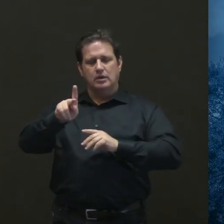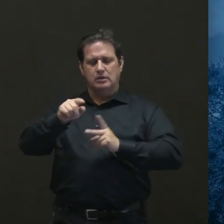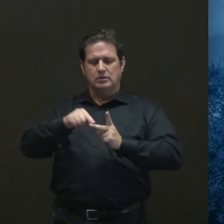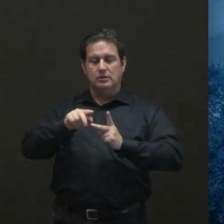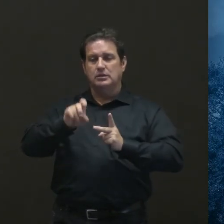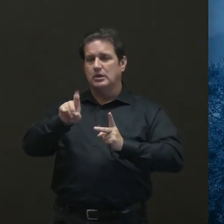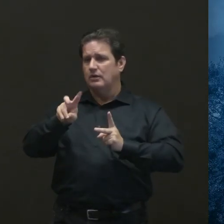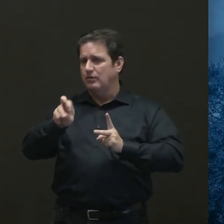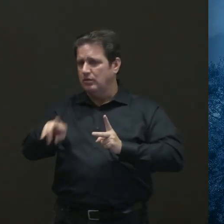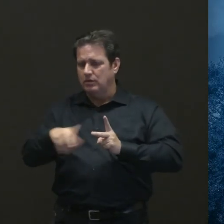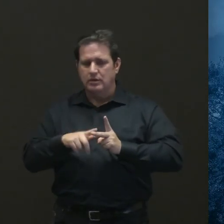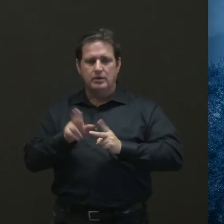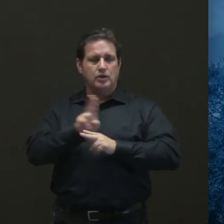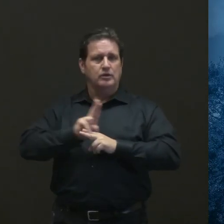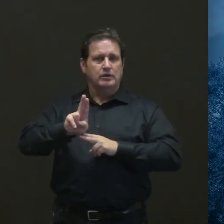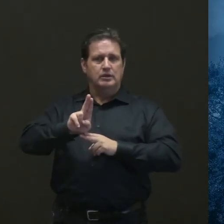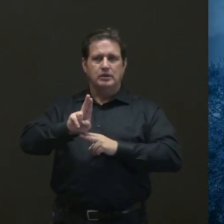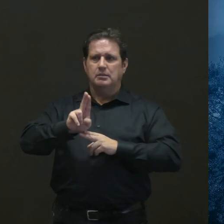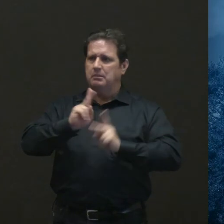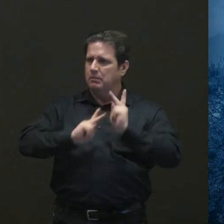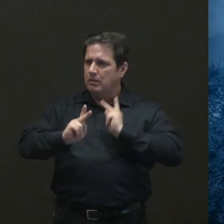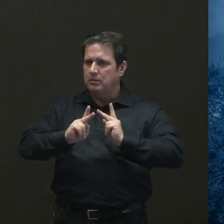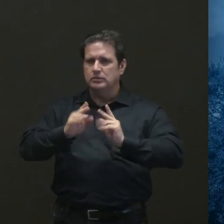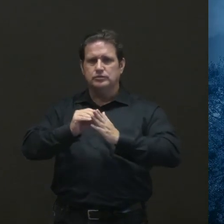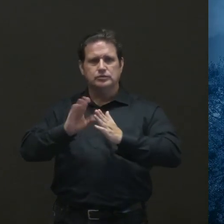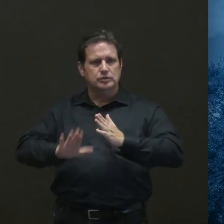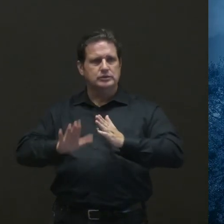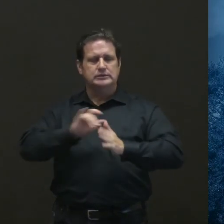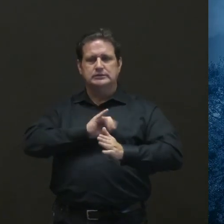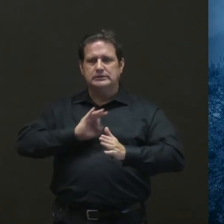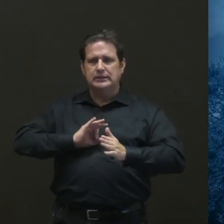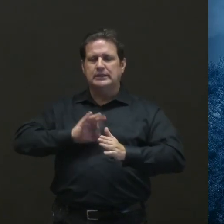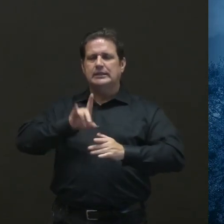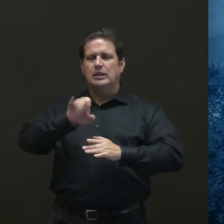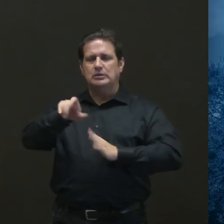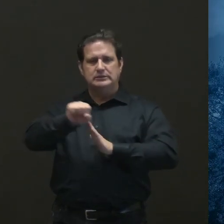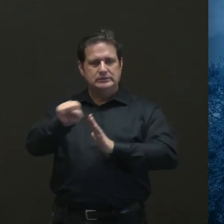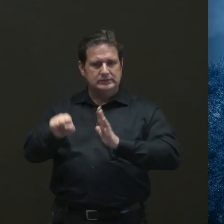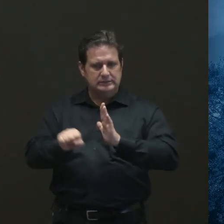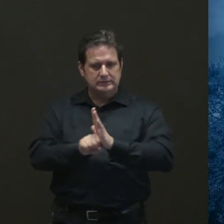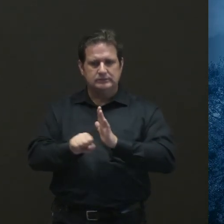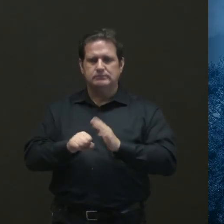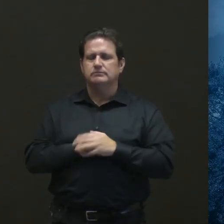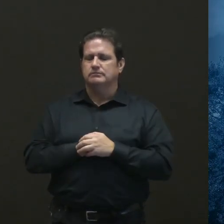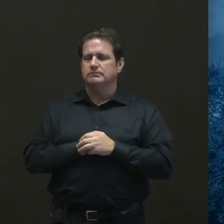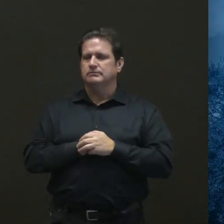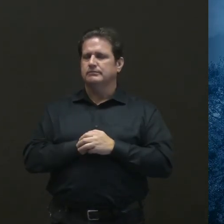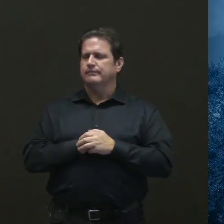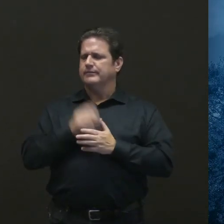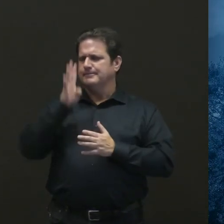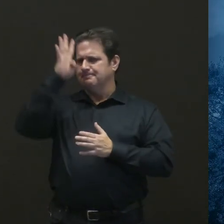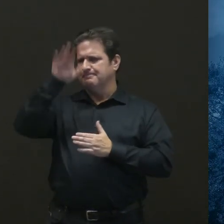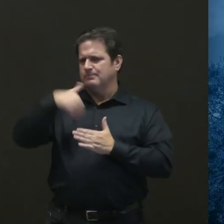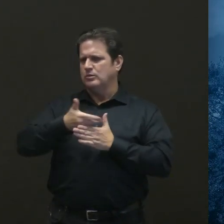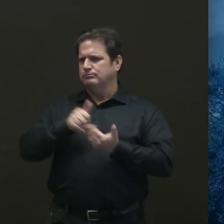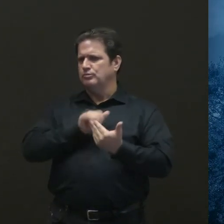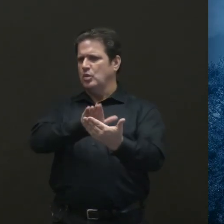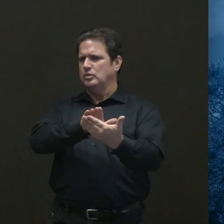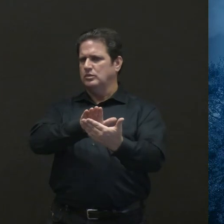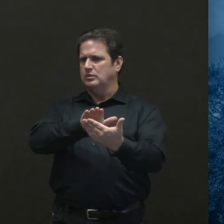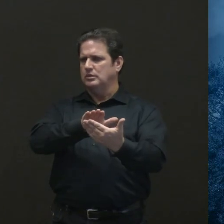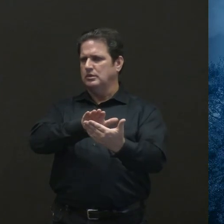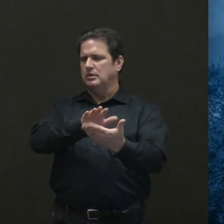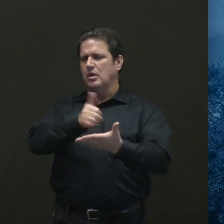Dover, university personnel, and Delaware State University personnel in coming up with an approach to that